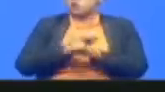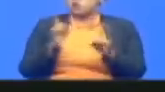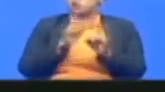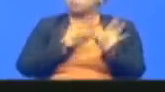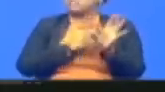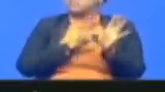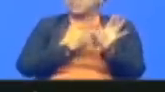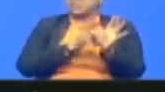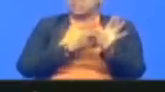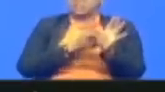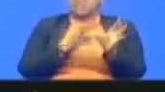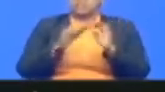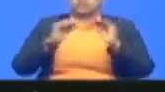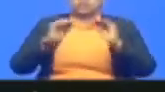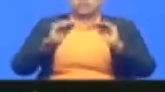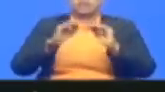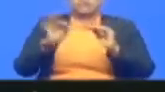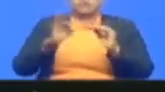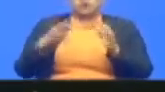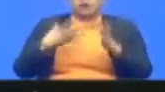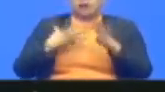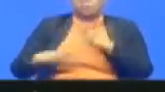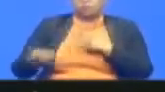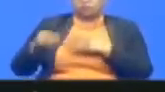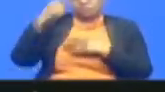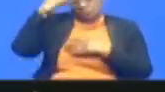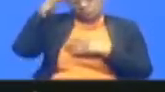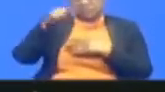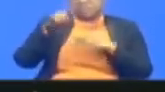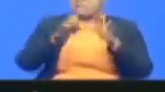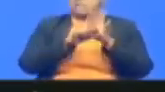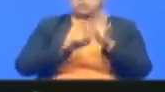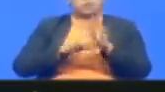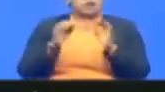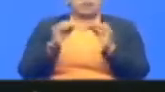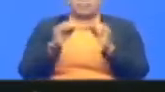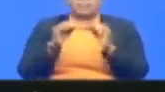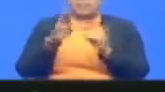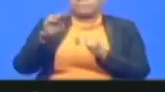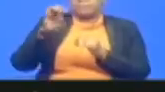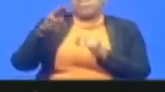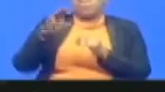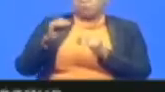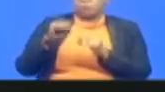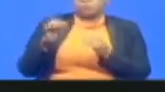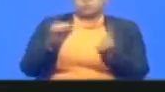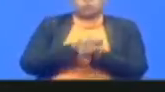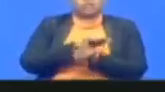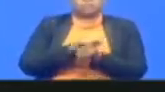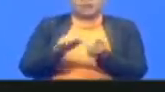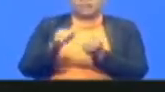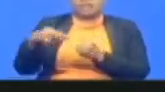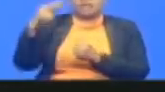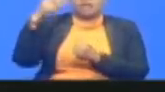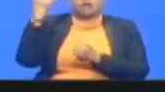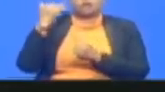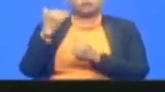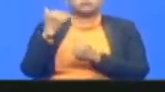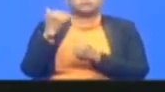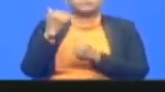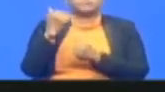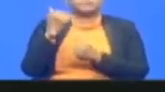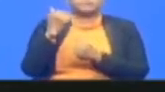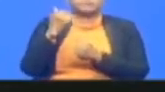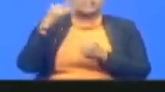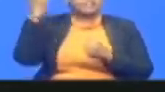safe abortions, as abortion is illegal, a memo which was also squashed by the High Court. Yes, the court has affirmed that,